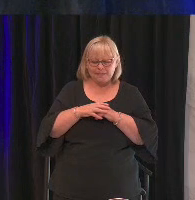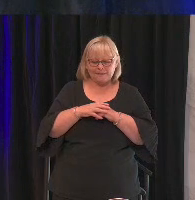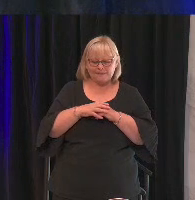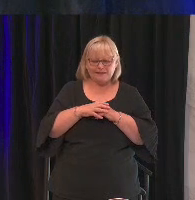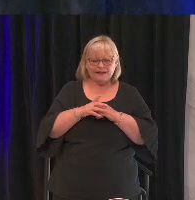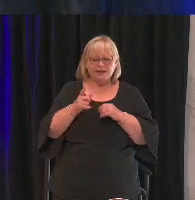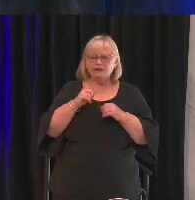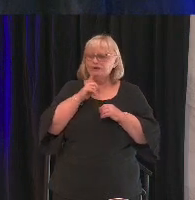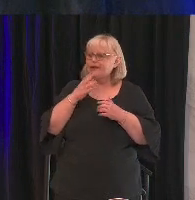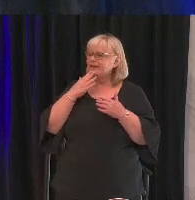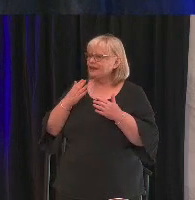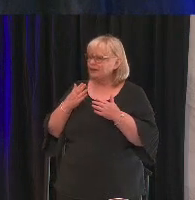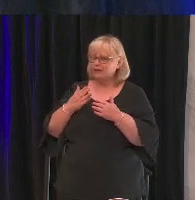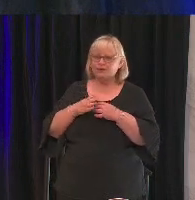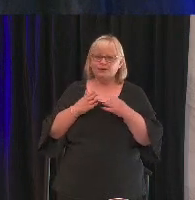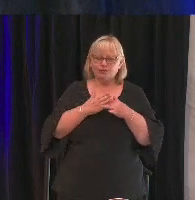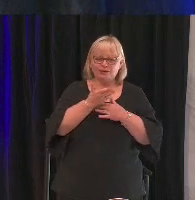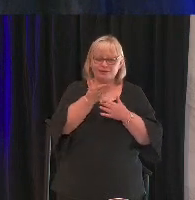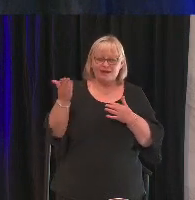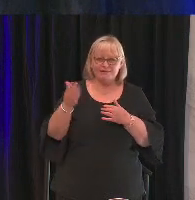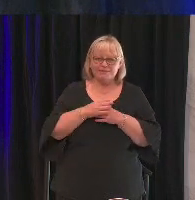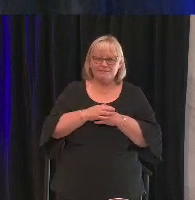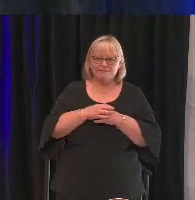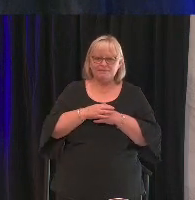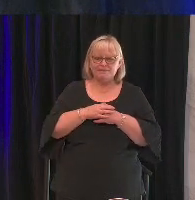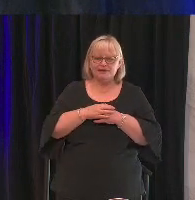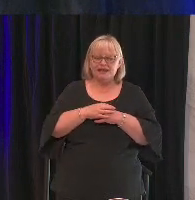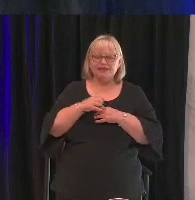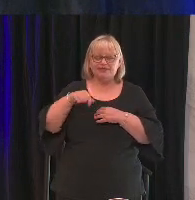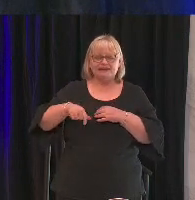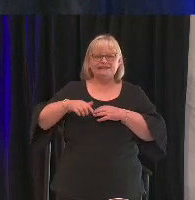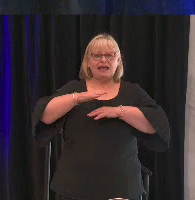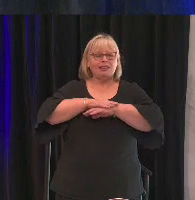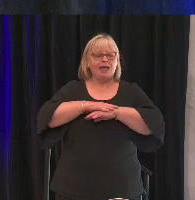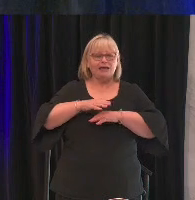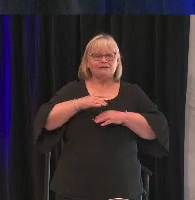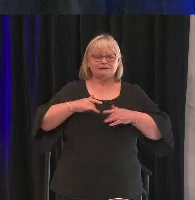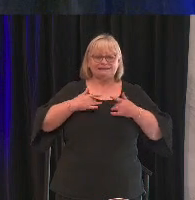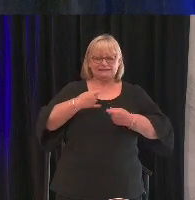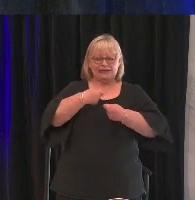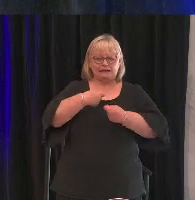and to thank them and through them, the land that sustains my presence here.